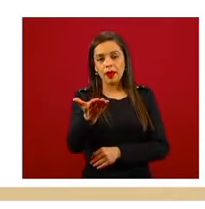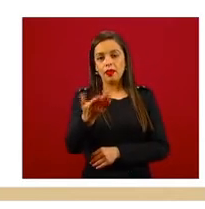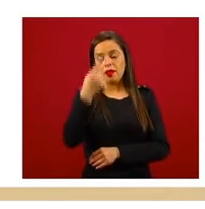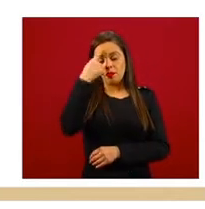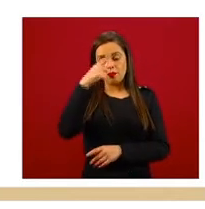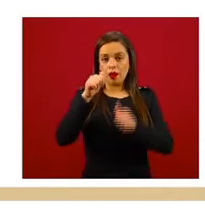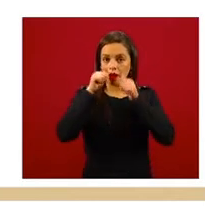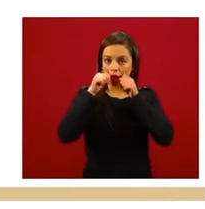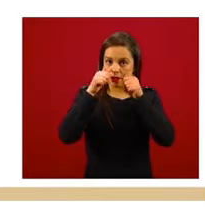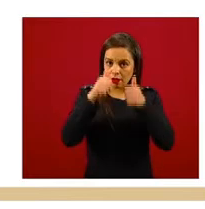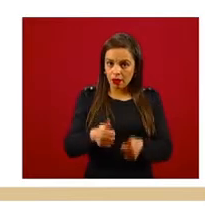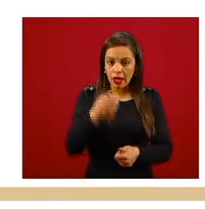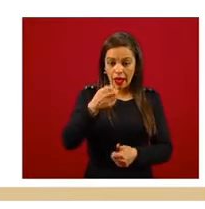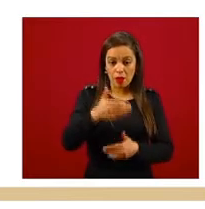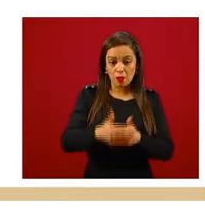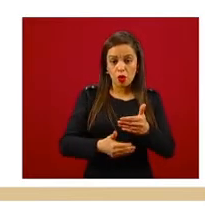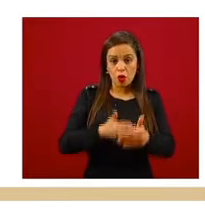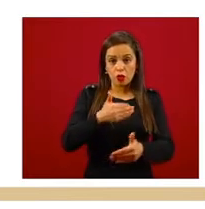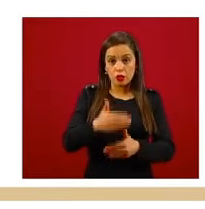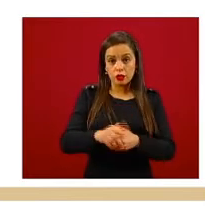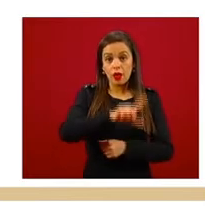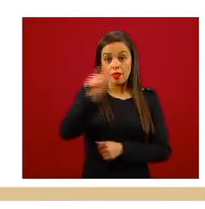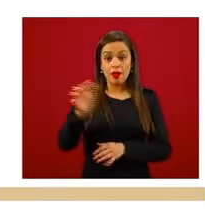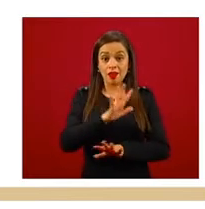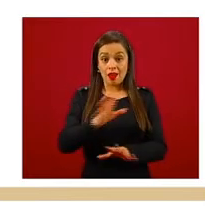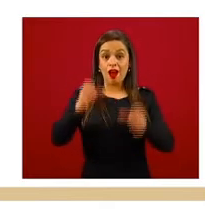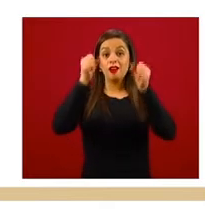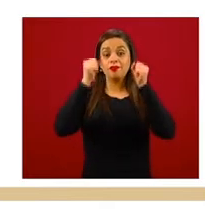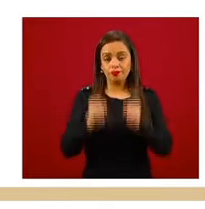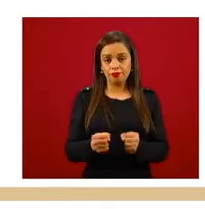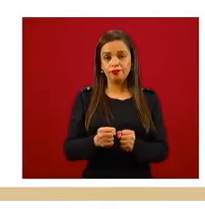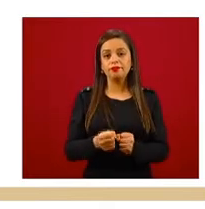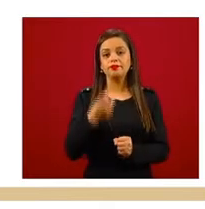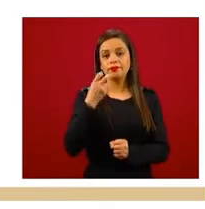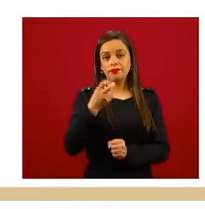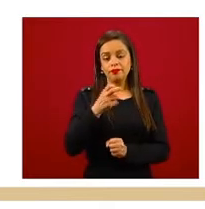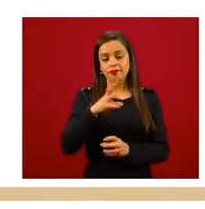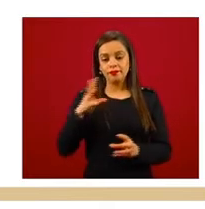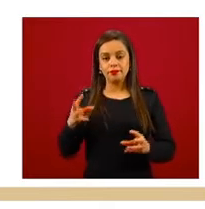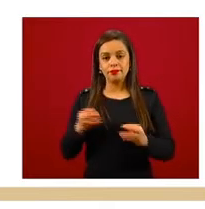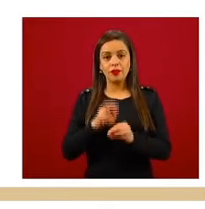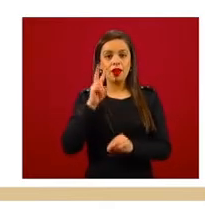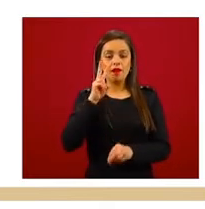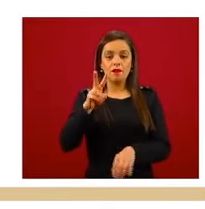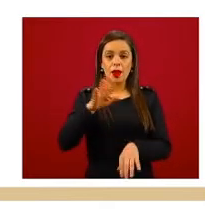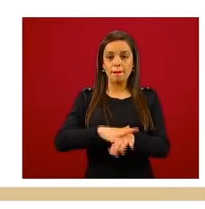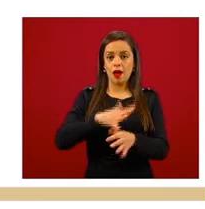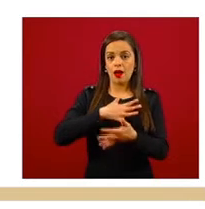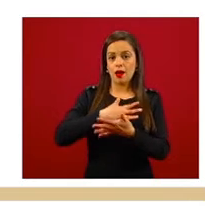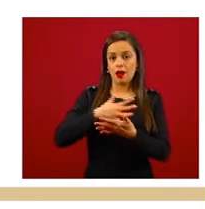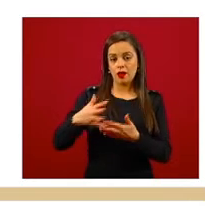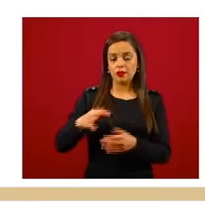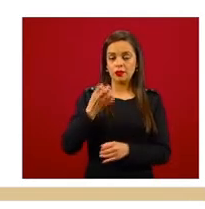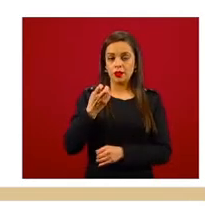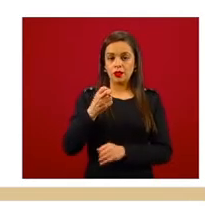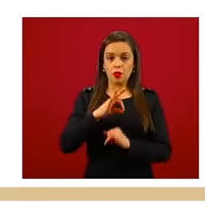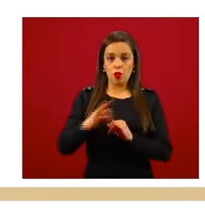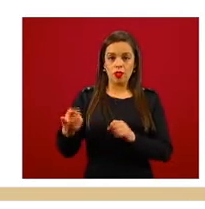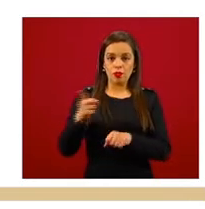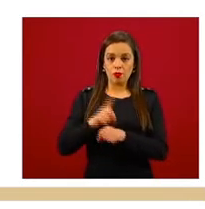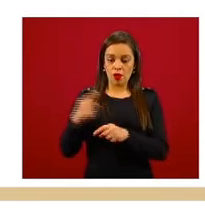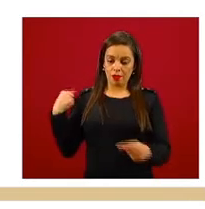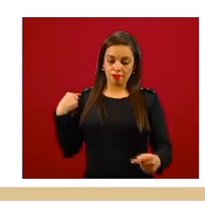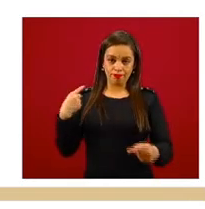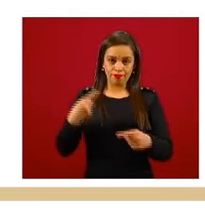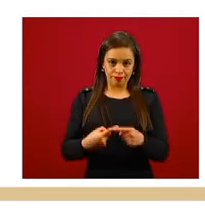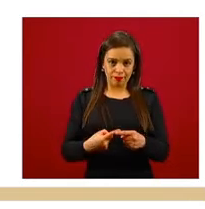symptoms, demand medical attention, and then also confirm after their passing to establish the reasons